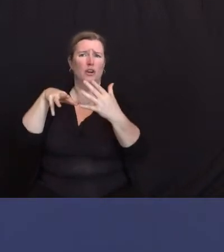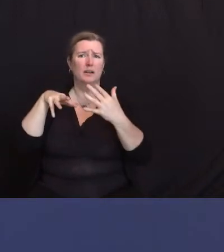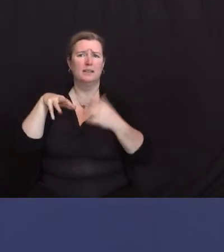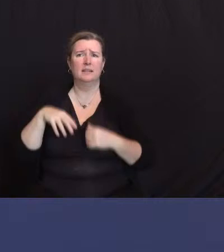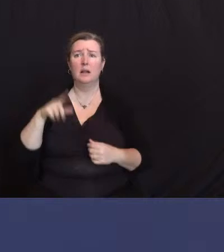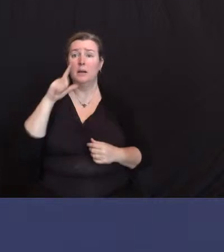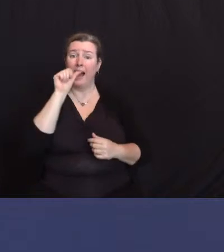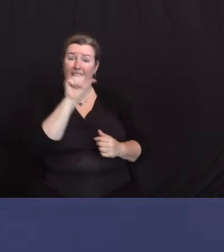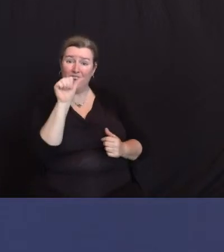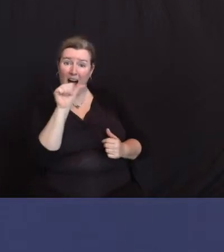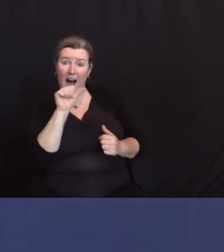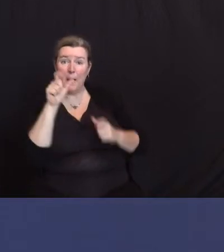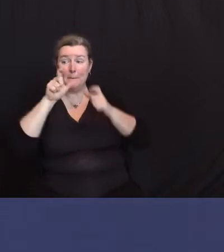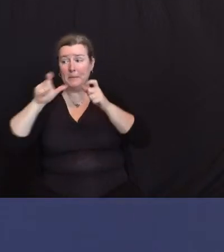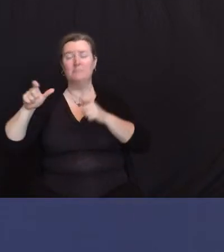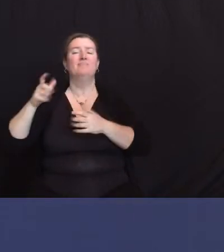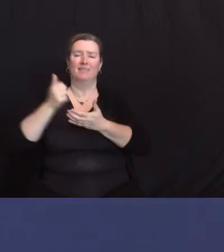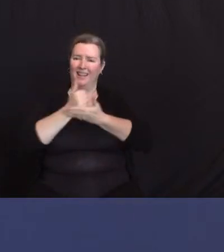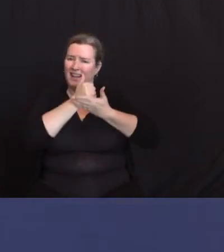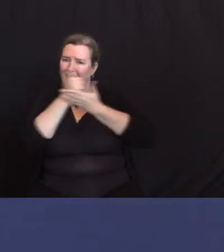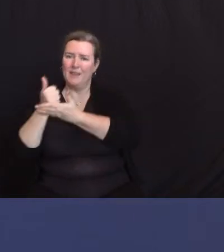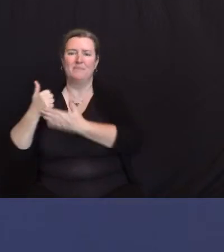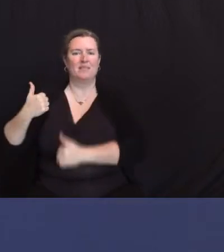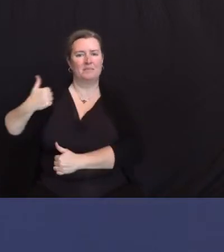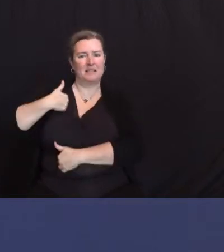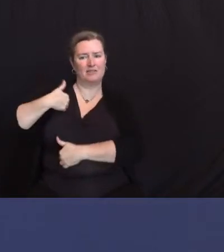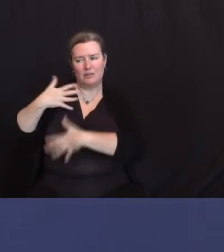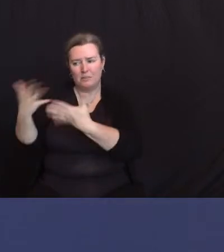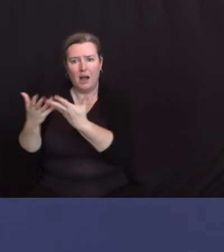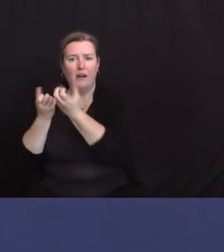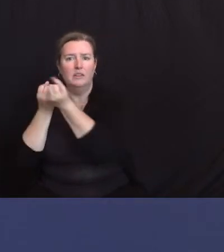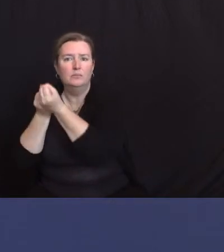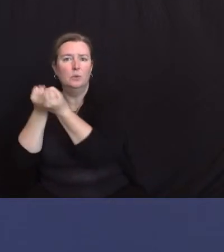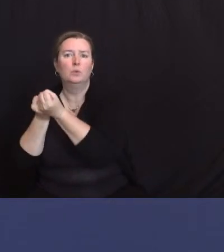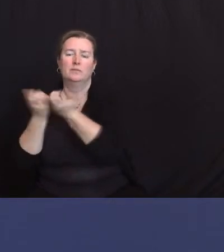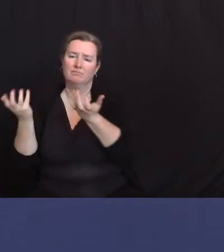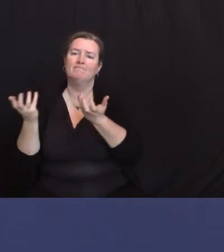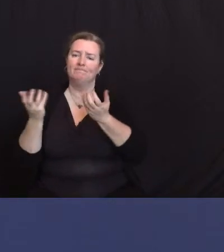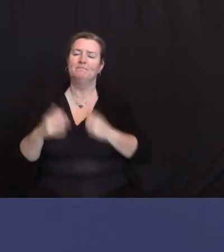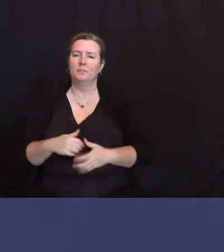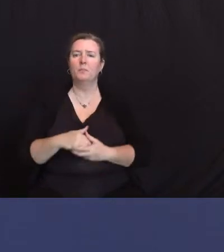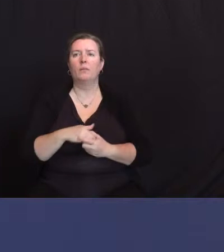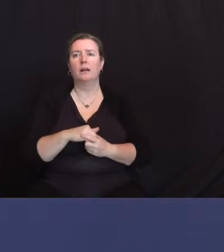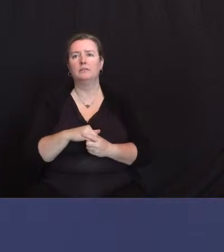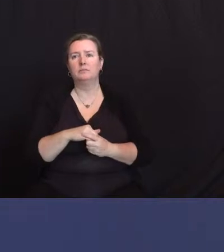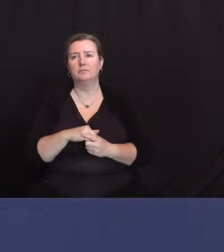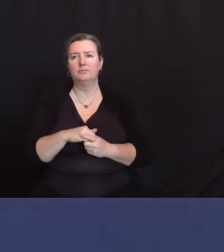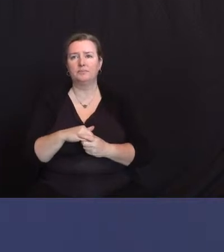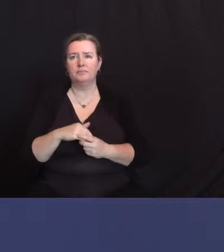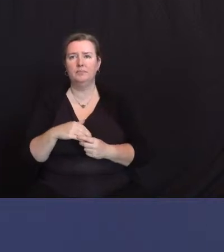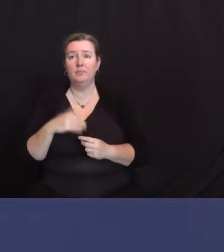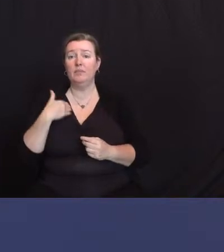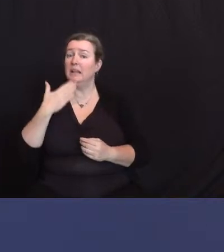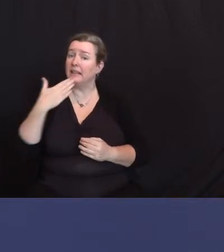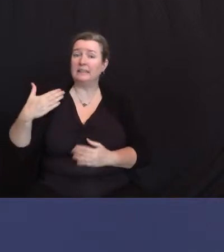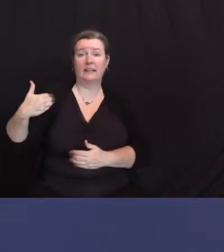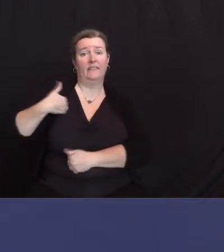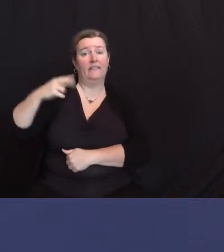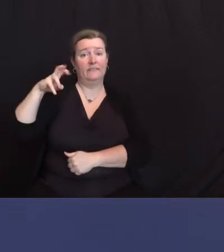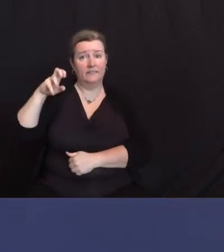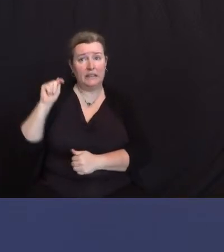gave them intelligence and supported them in many cases. So to the blessed veterans who I know this past week or so has been